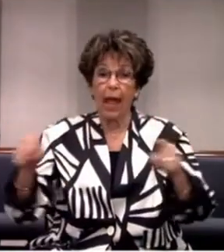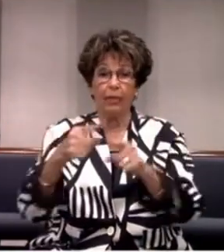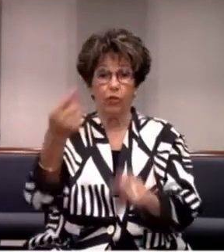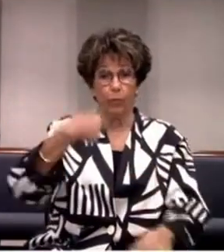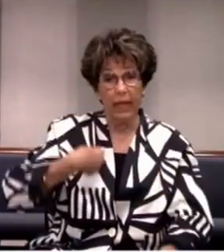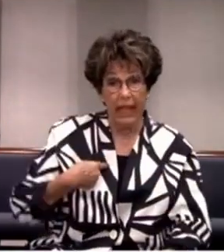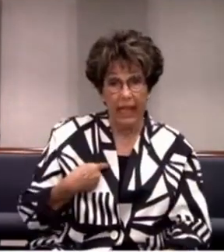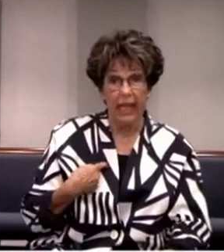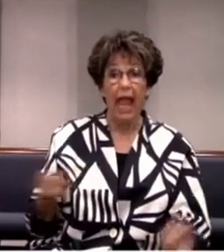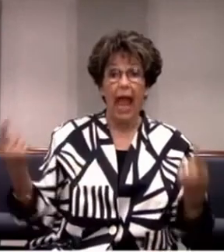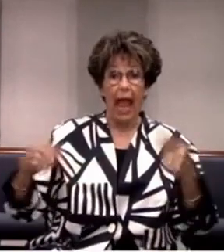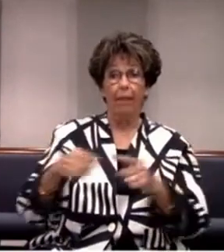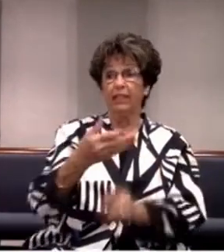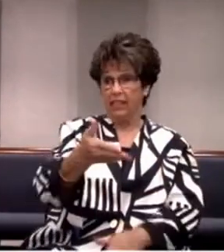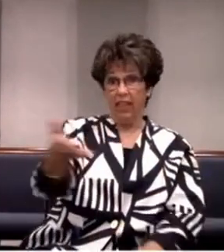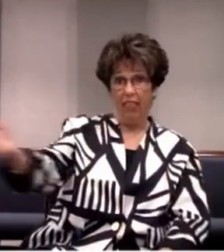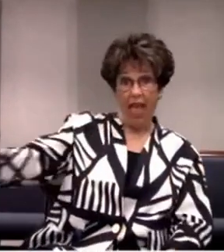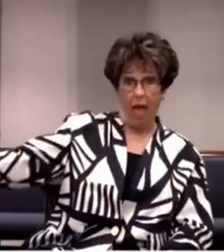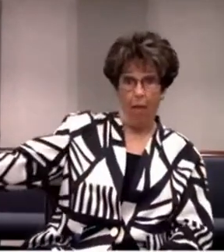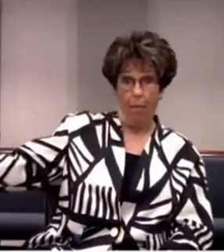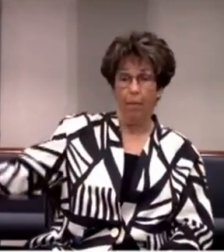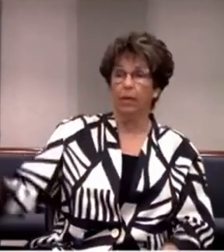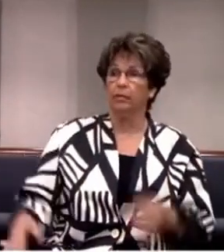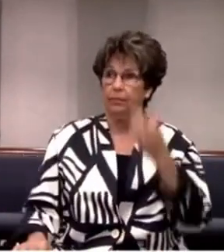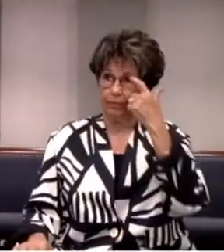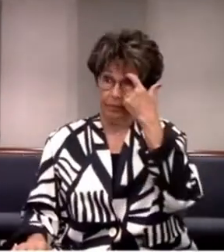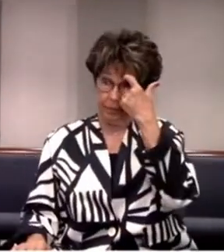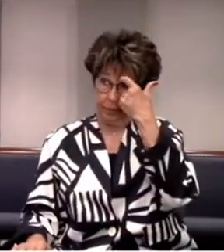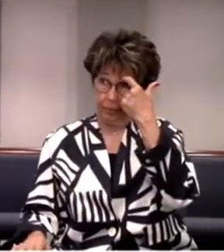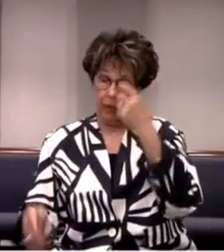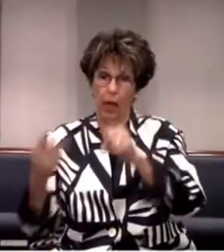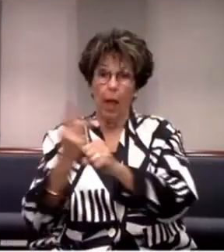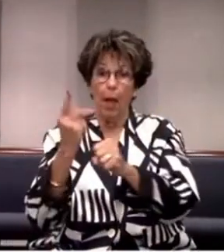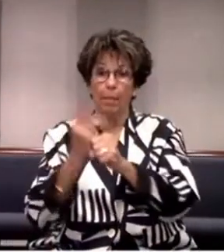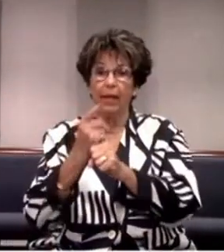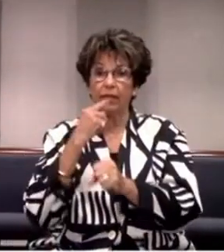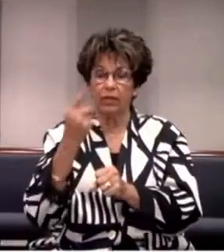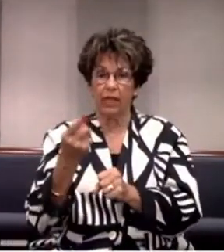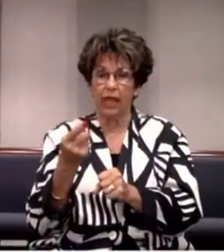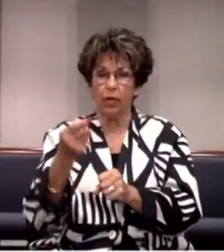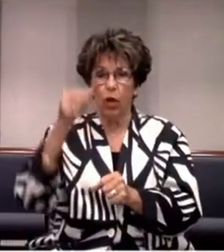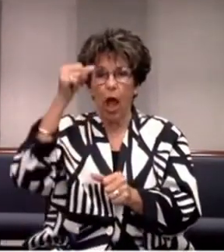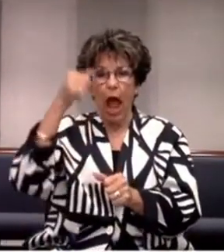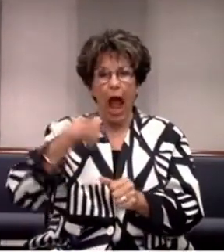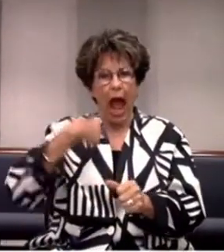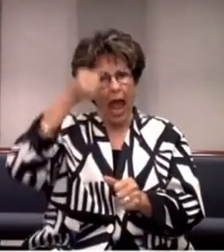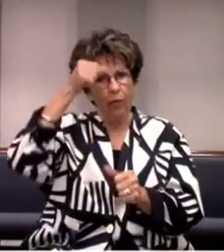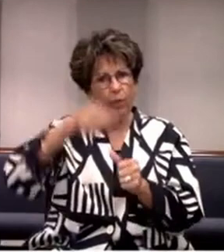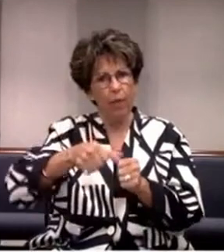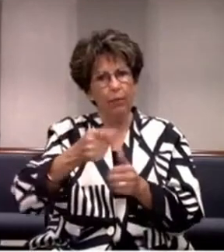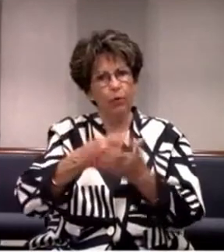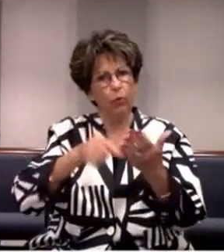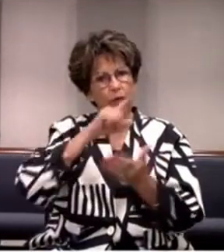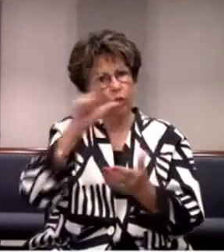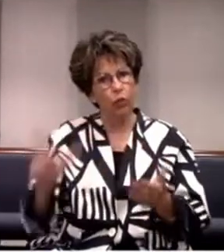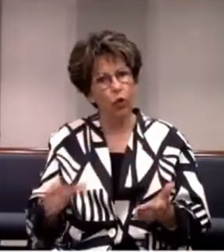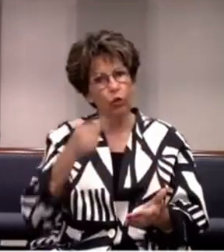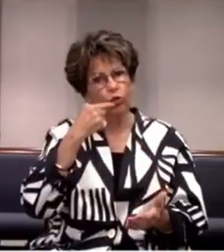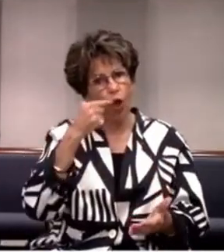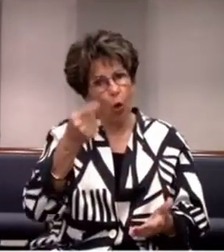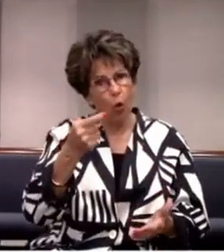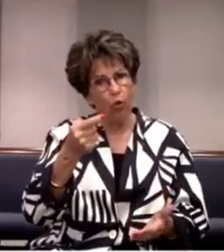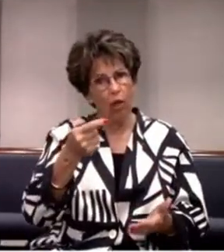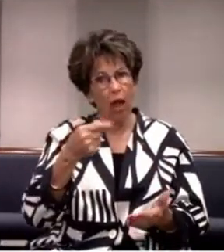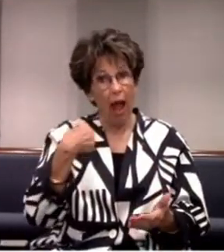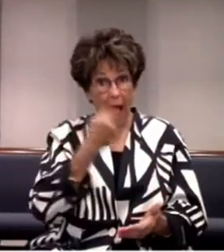Verse 16 of chapter number 11, Peter said, then remembered I what the Lord told us. The Lord